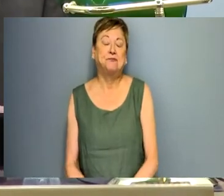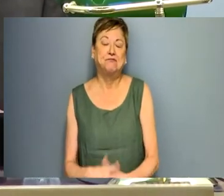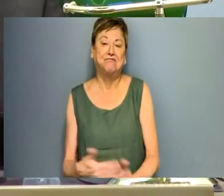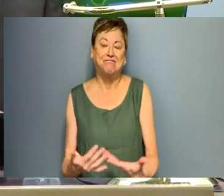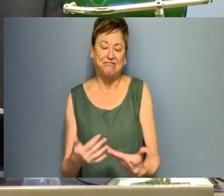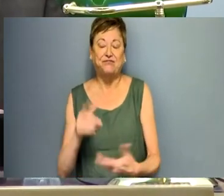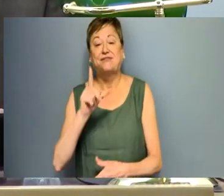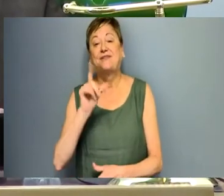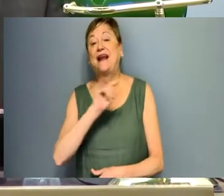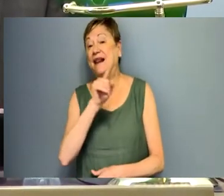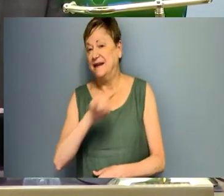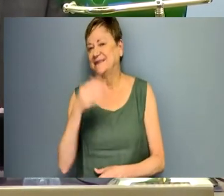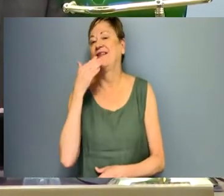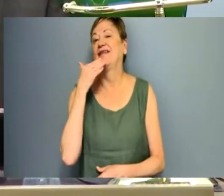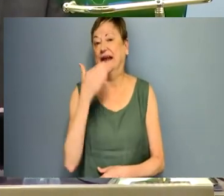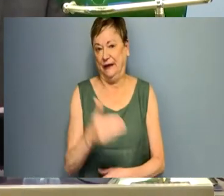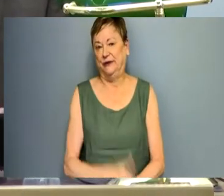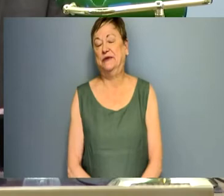Liz, thank you.